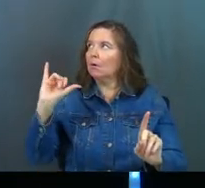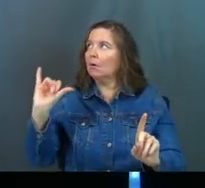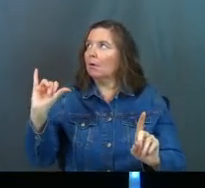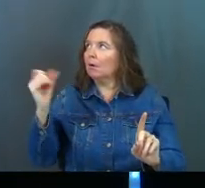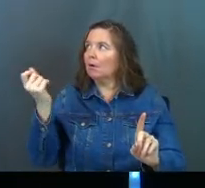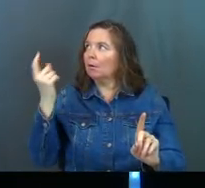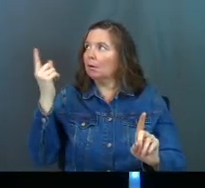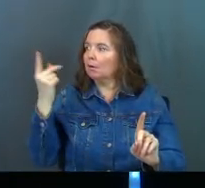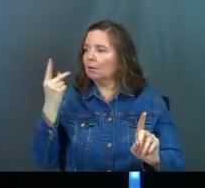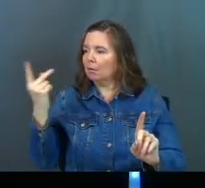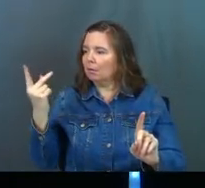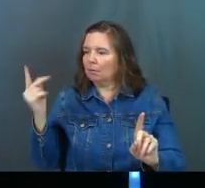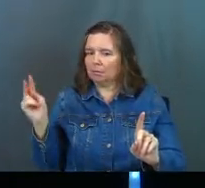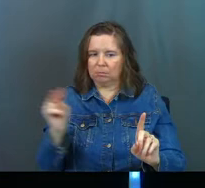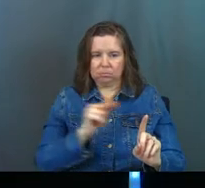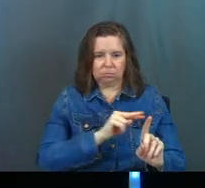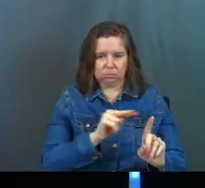Jesus.